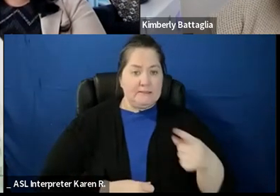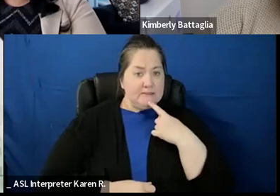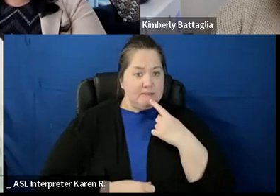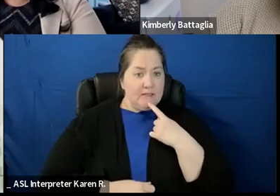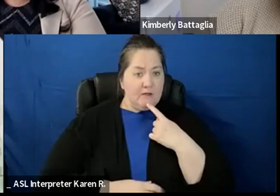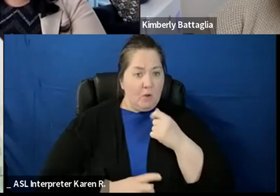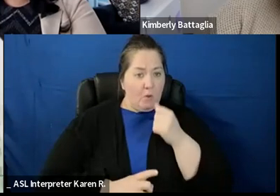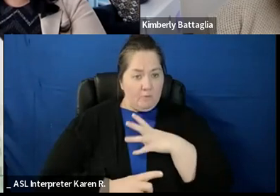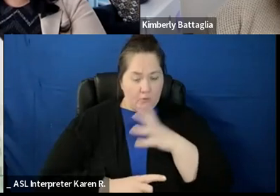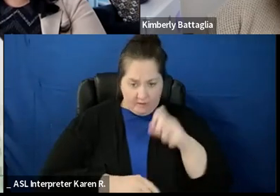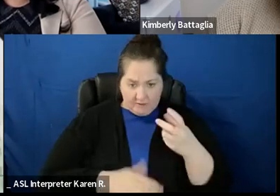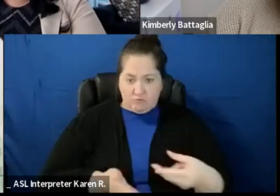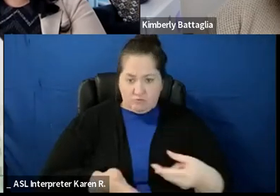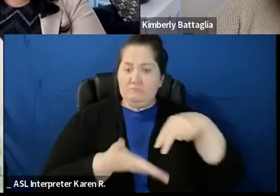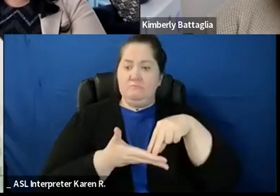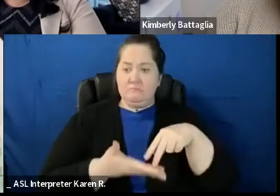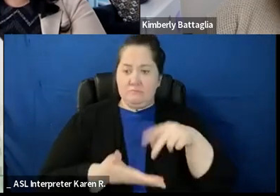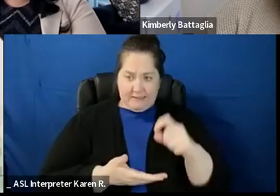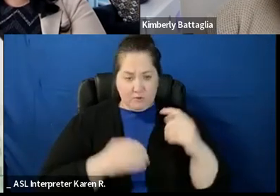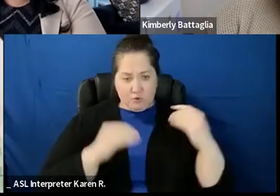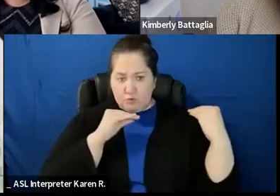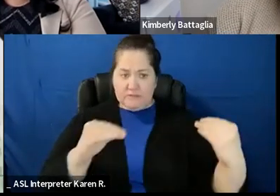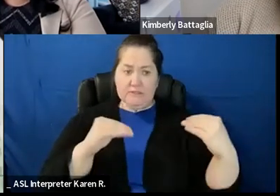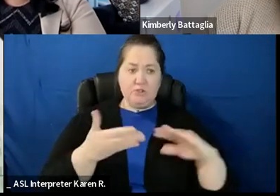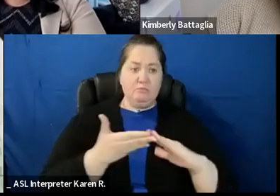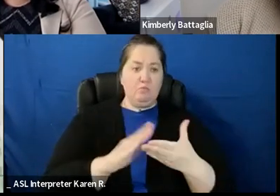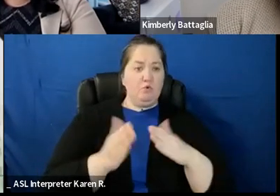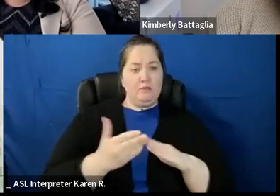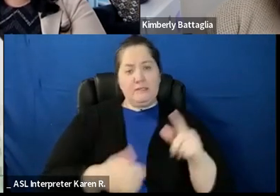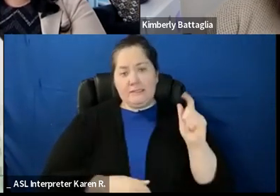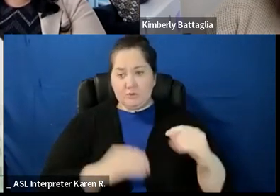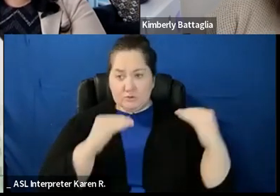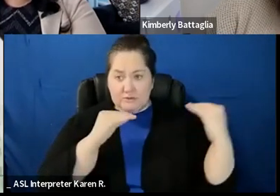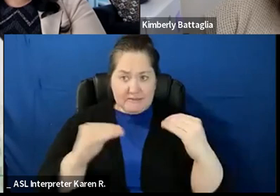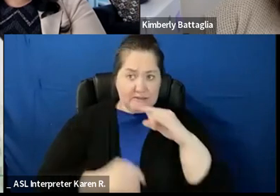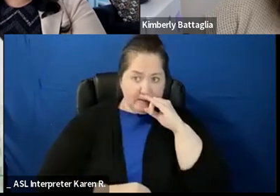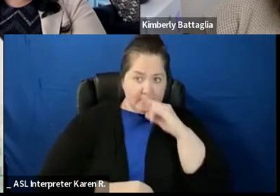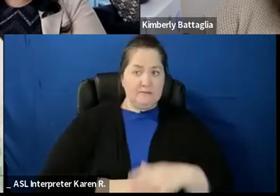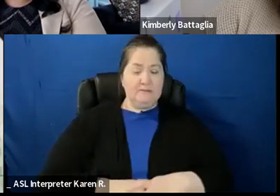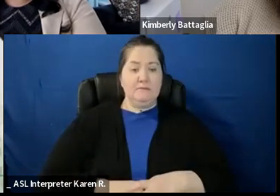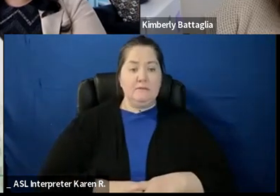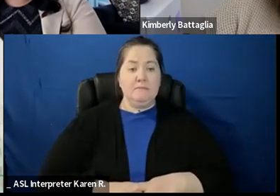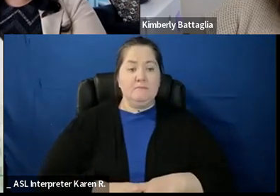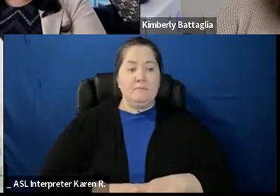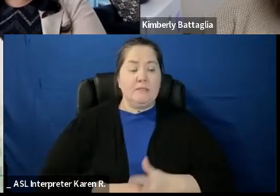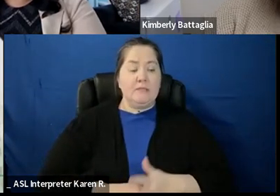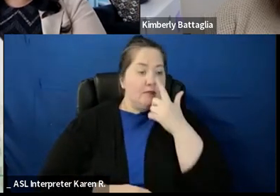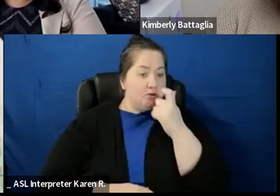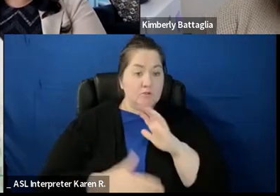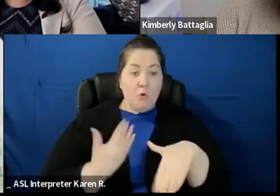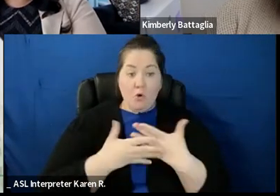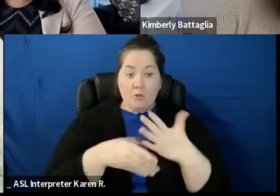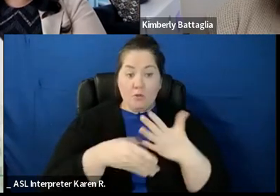stand up and they need to, teach the community, teach the kids. And it was interesting because all the pressure was